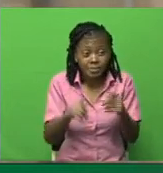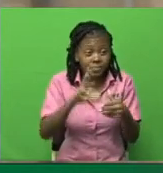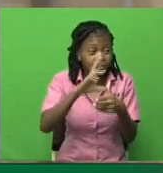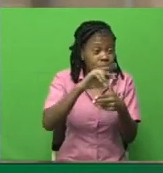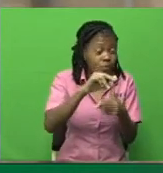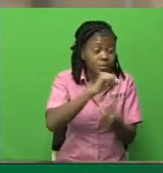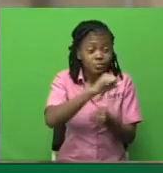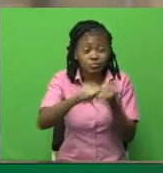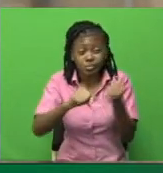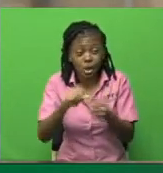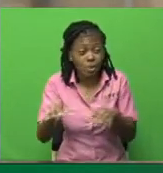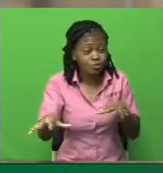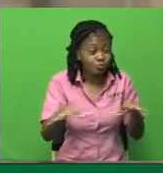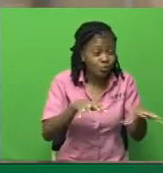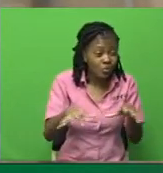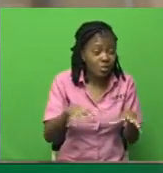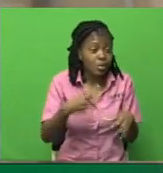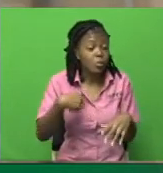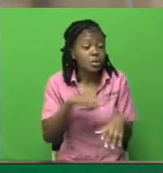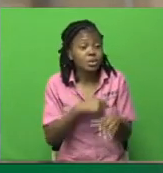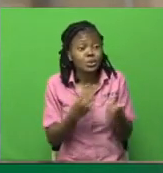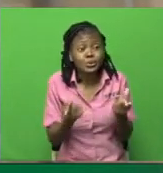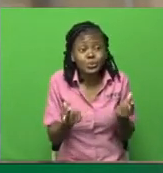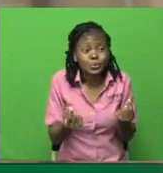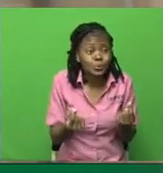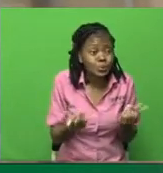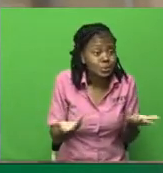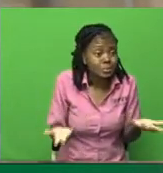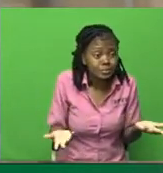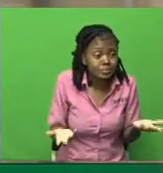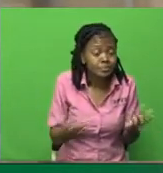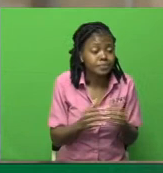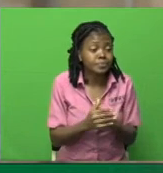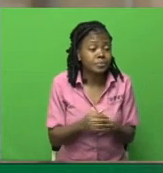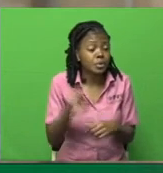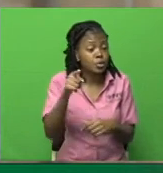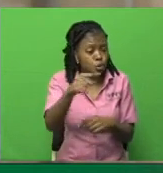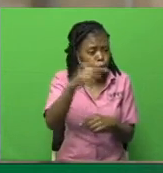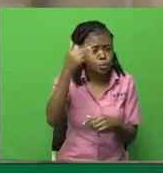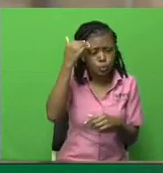speaker that as all utilities